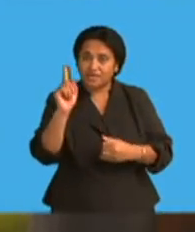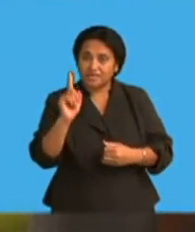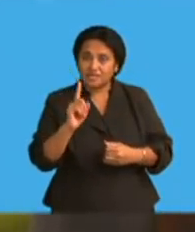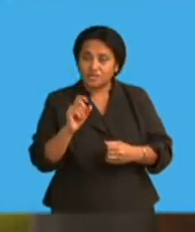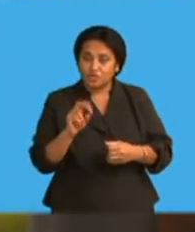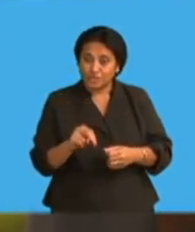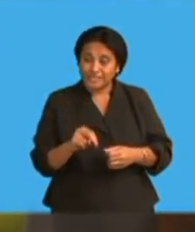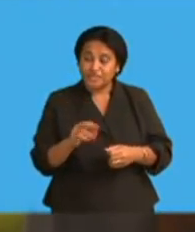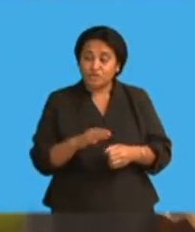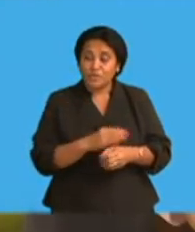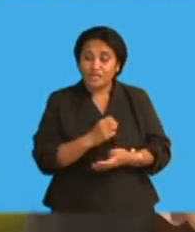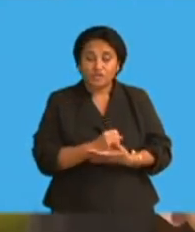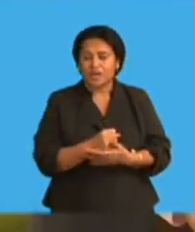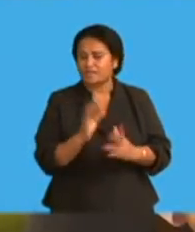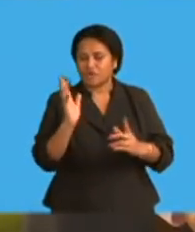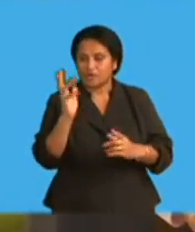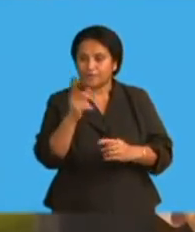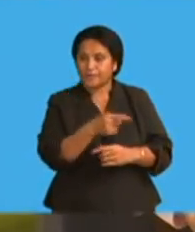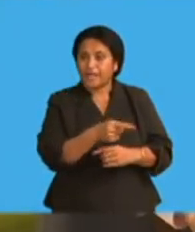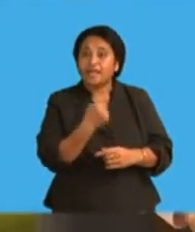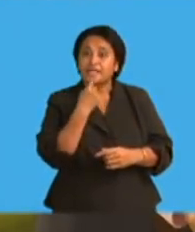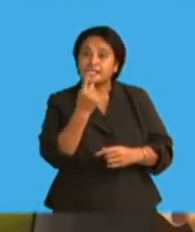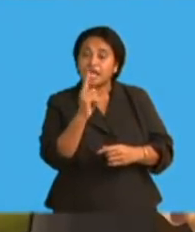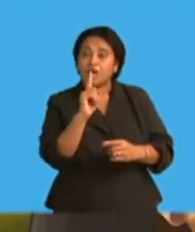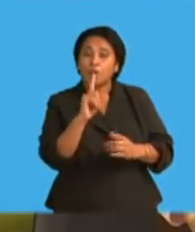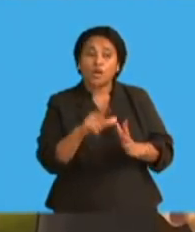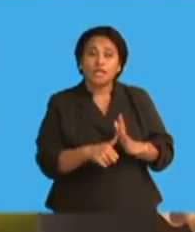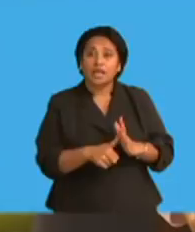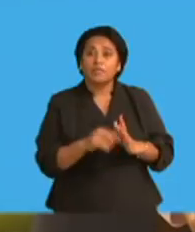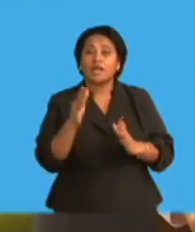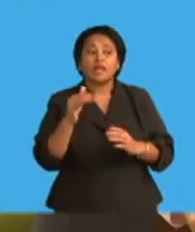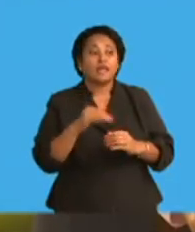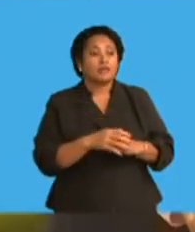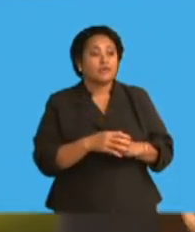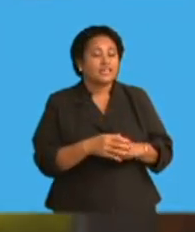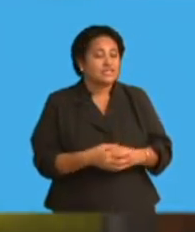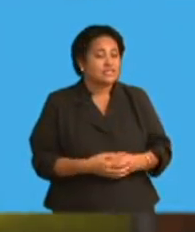and then they say, oh, in one case OMRS has not worked.